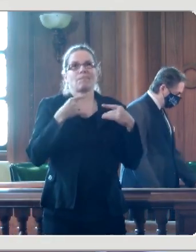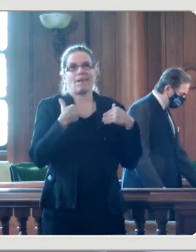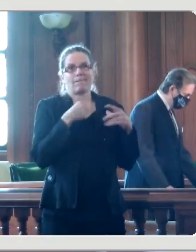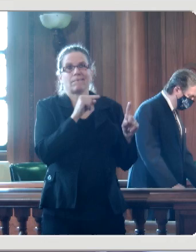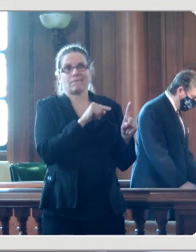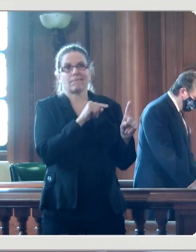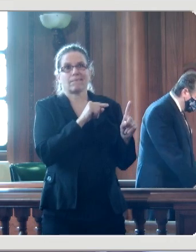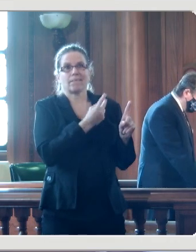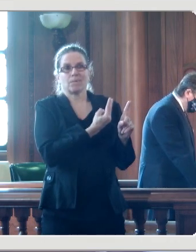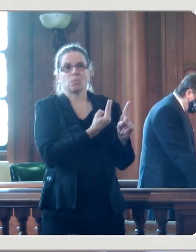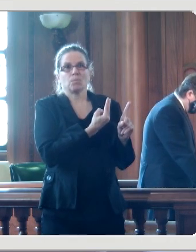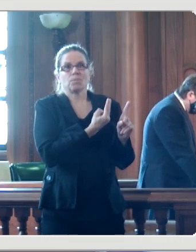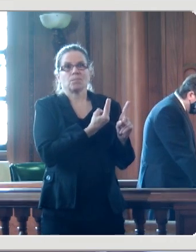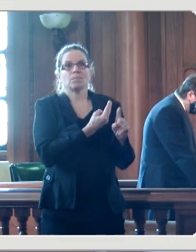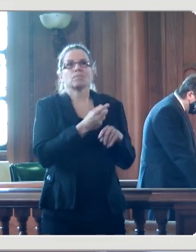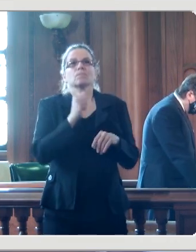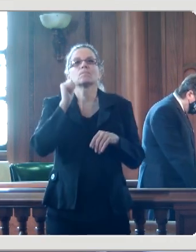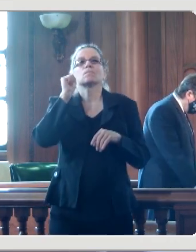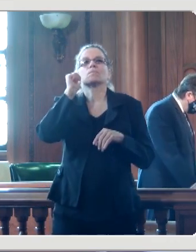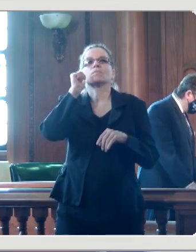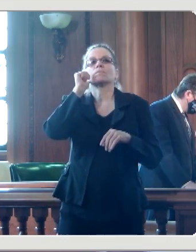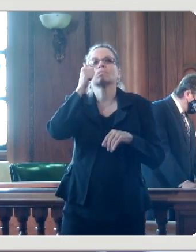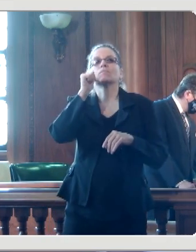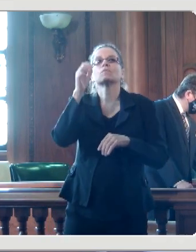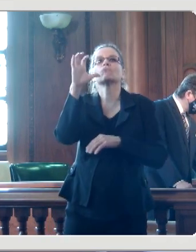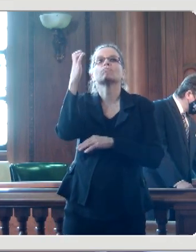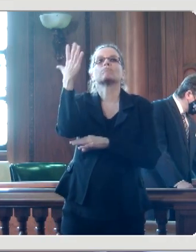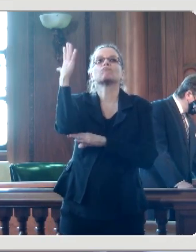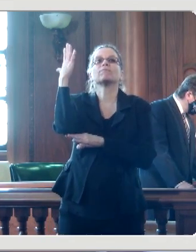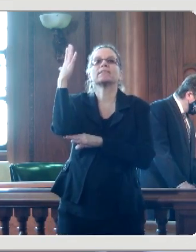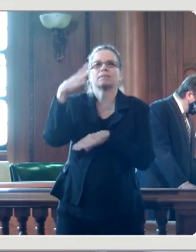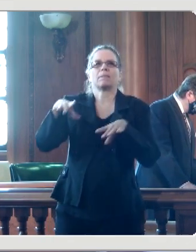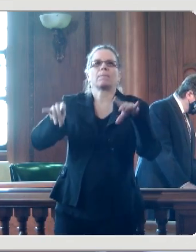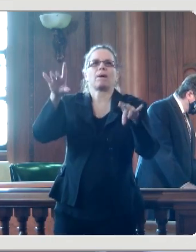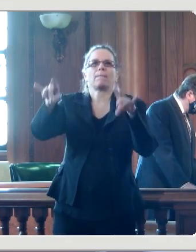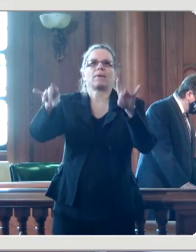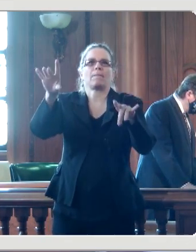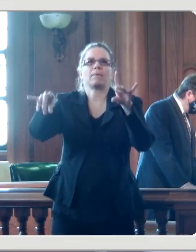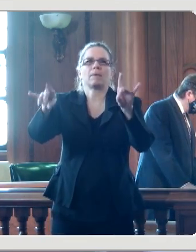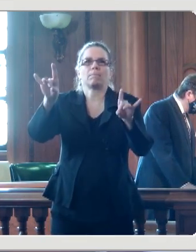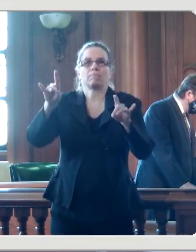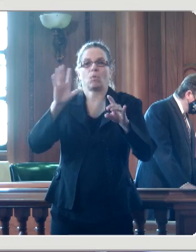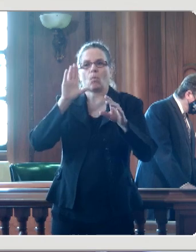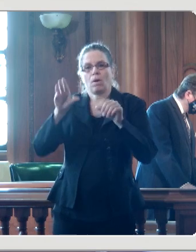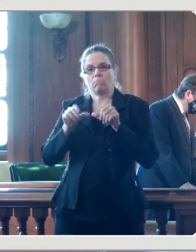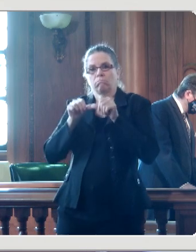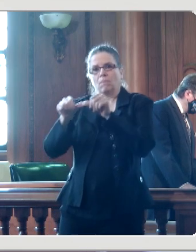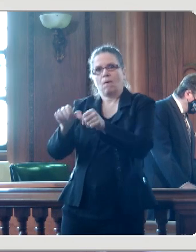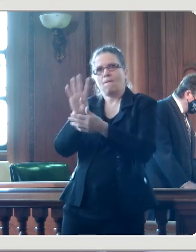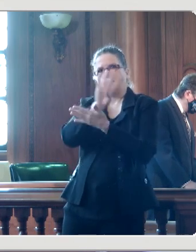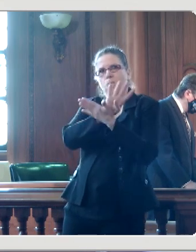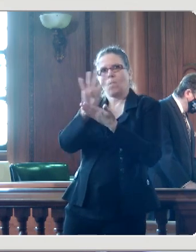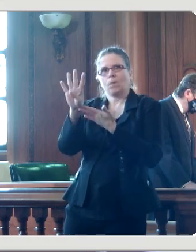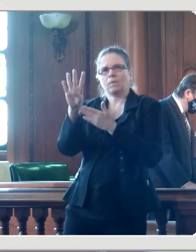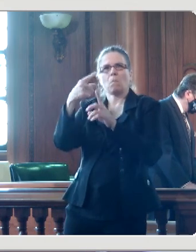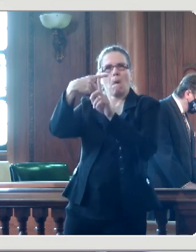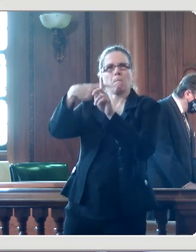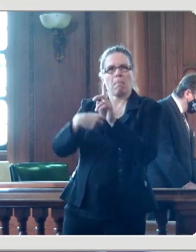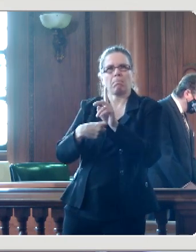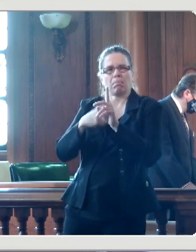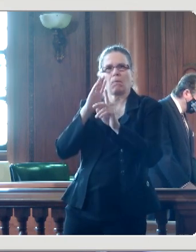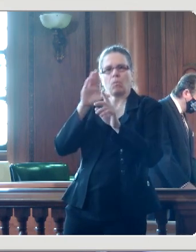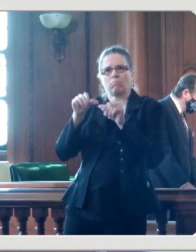Christmas trees starting tomorrow. We will be going for 4 weeks, so everybody will have 2 shots. It goes out on the day